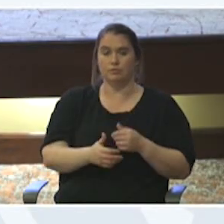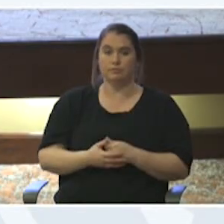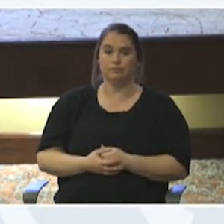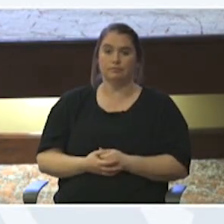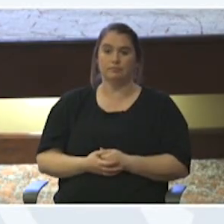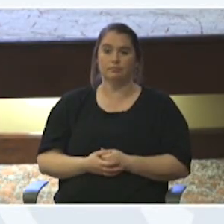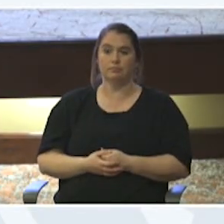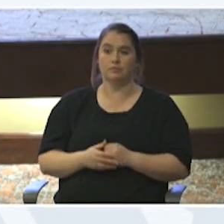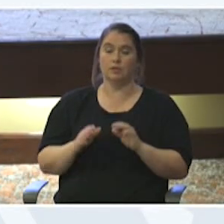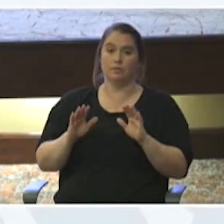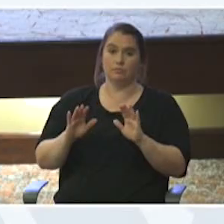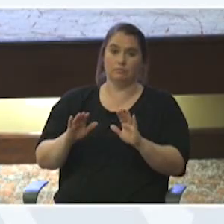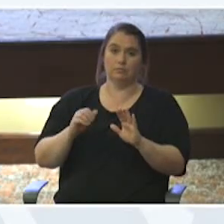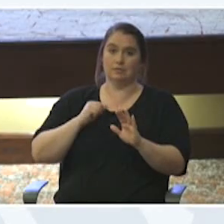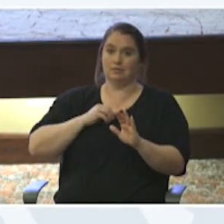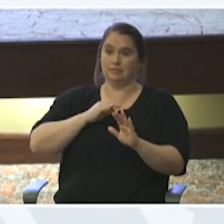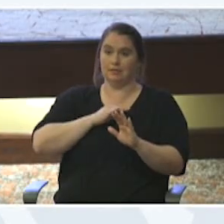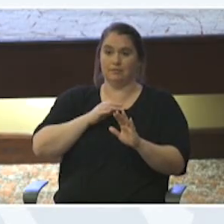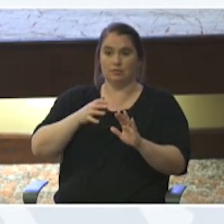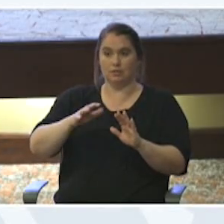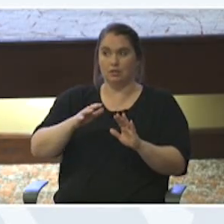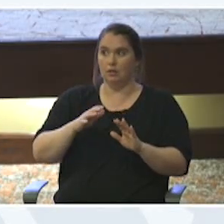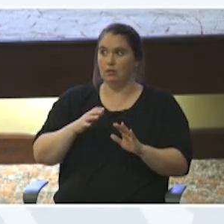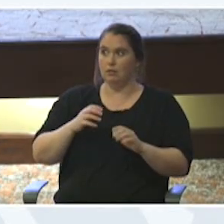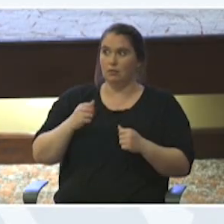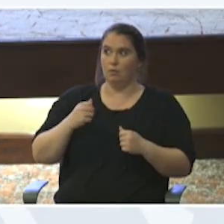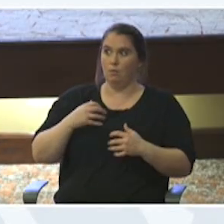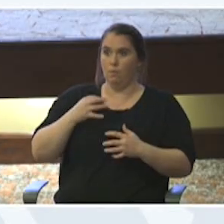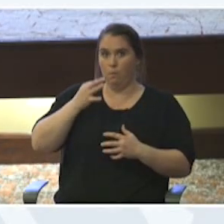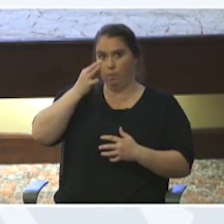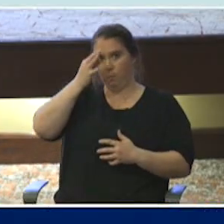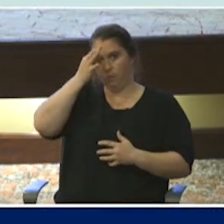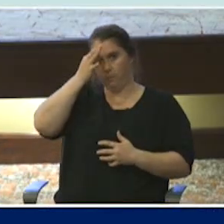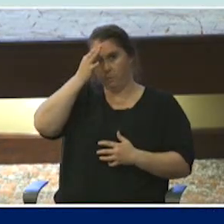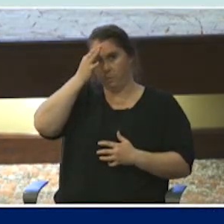So staff just got it in there. Maybe skin of the teeth here. Just got it in there.